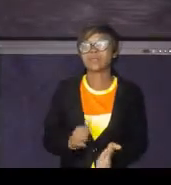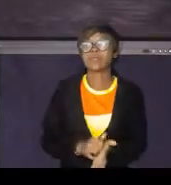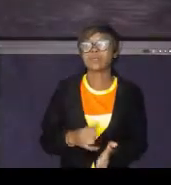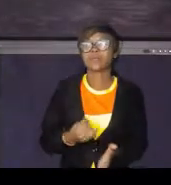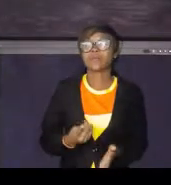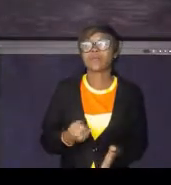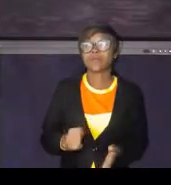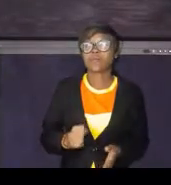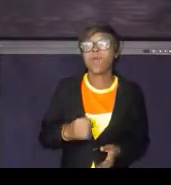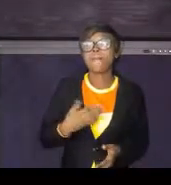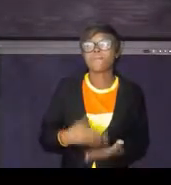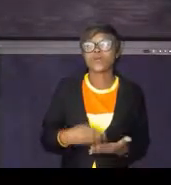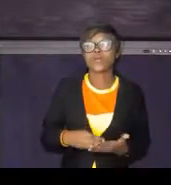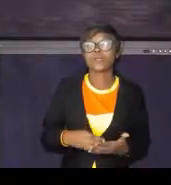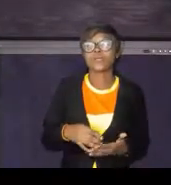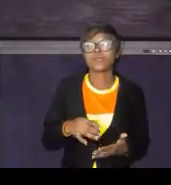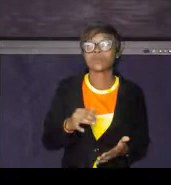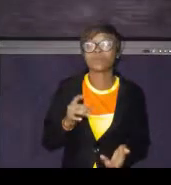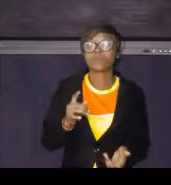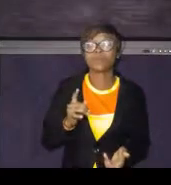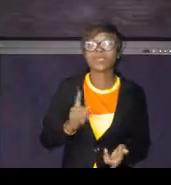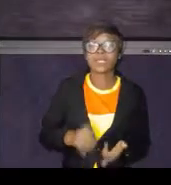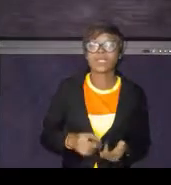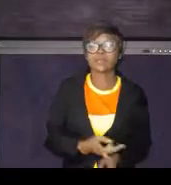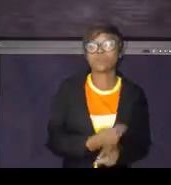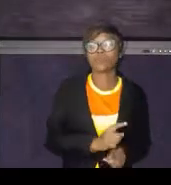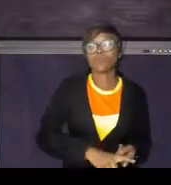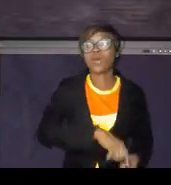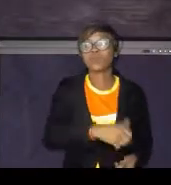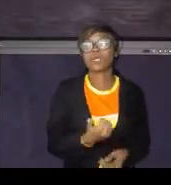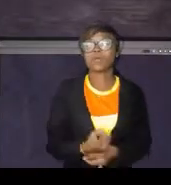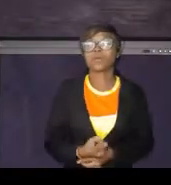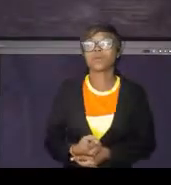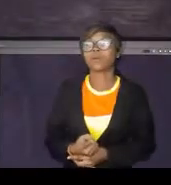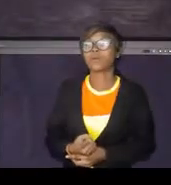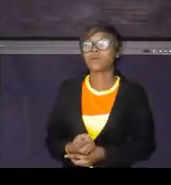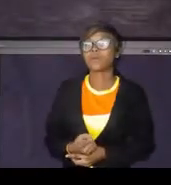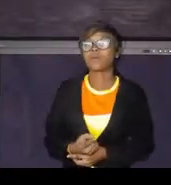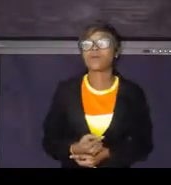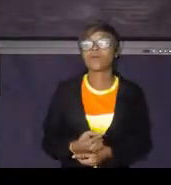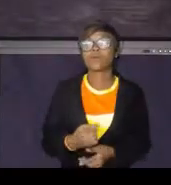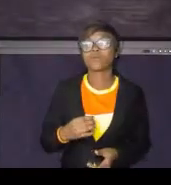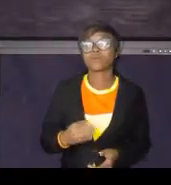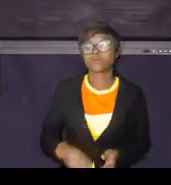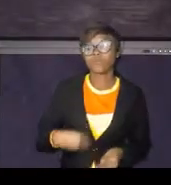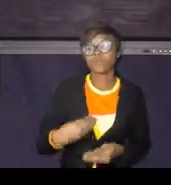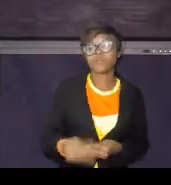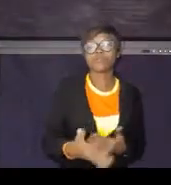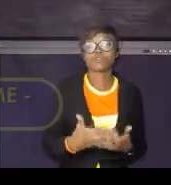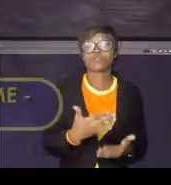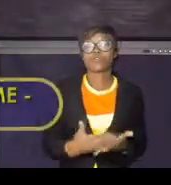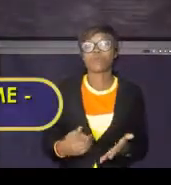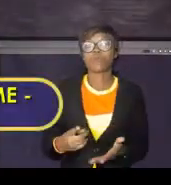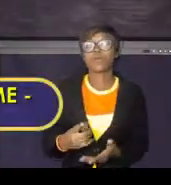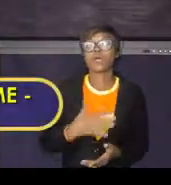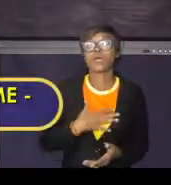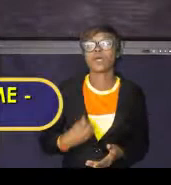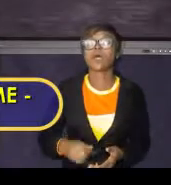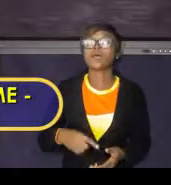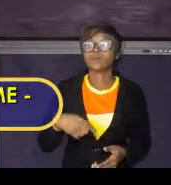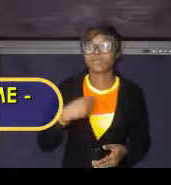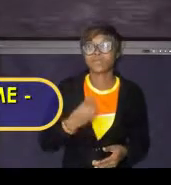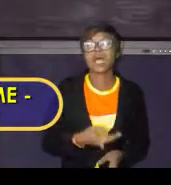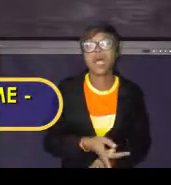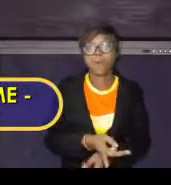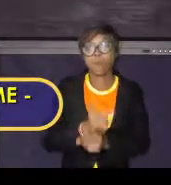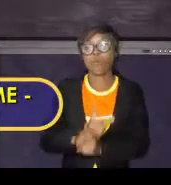thing, especially money, lent to another. You give it to someone and you